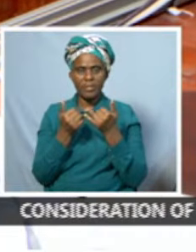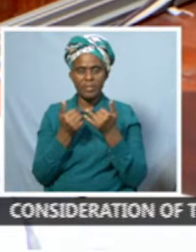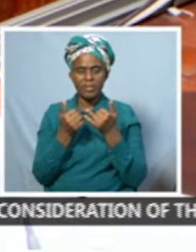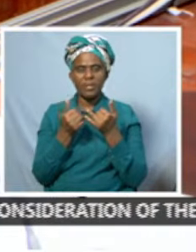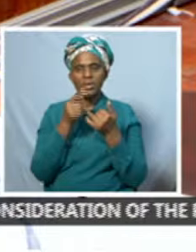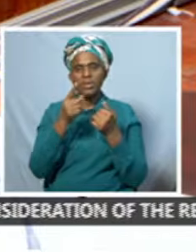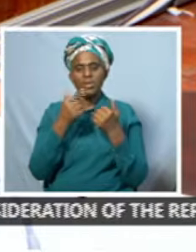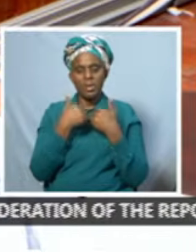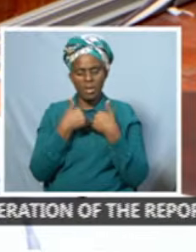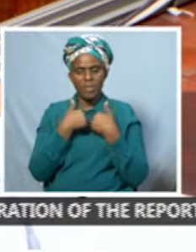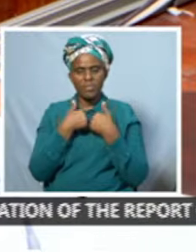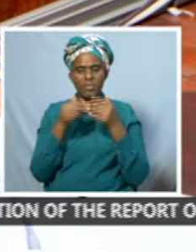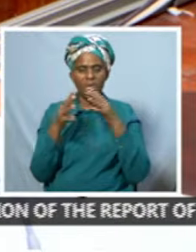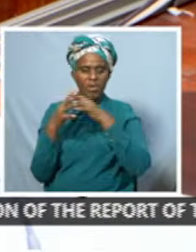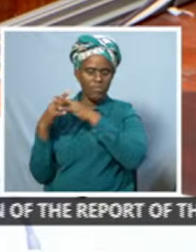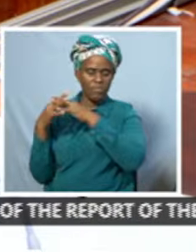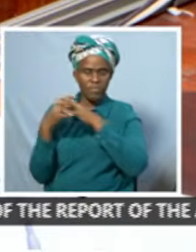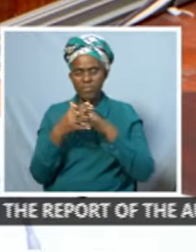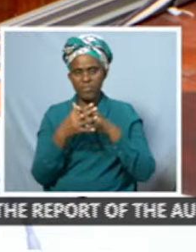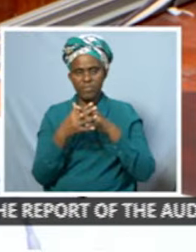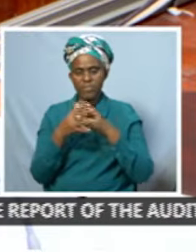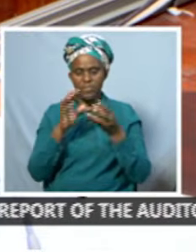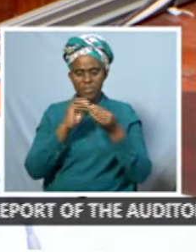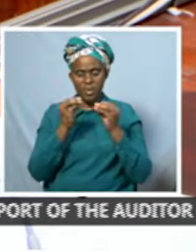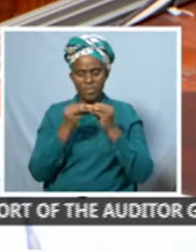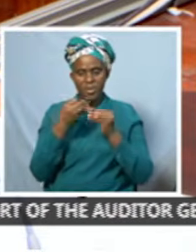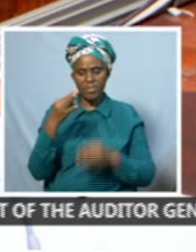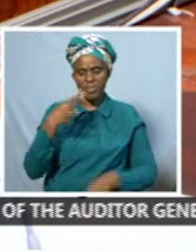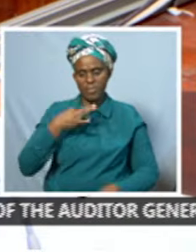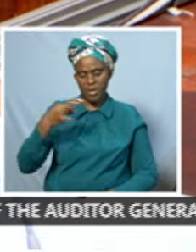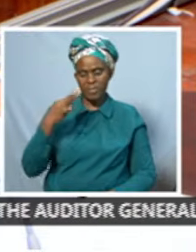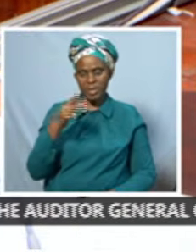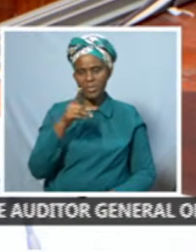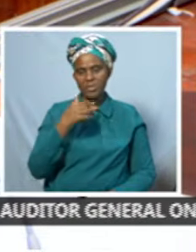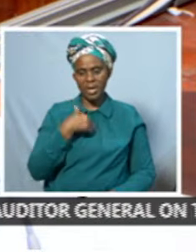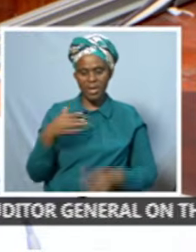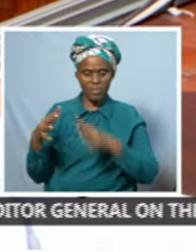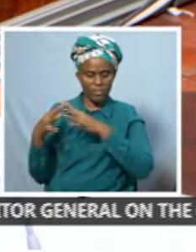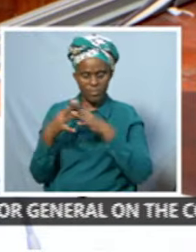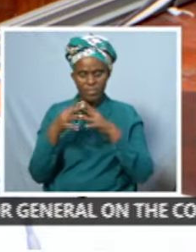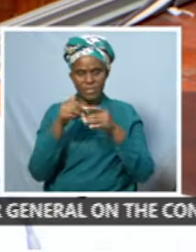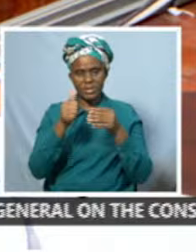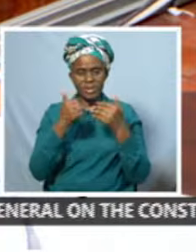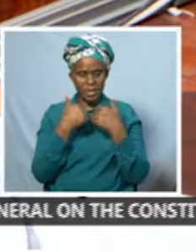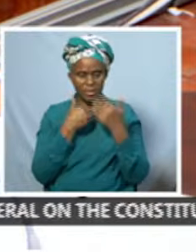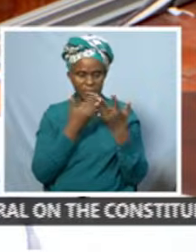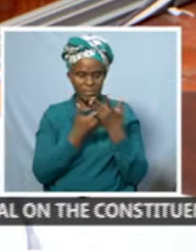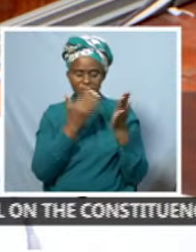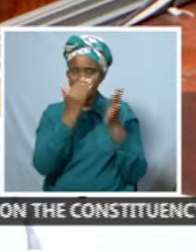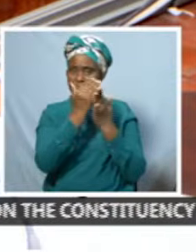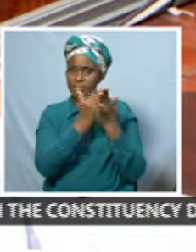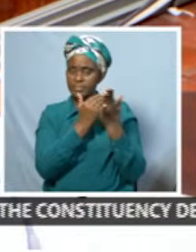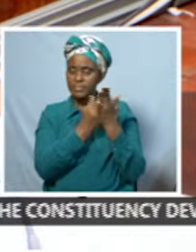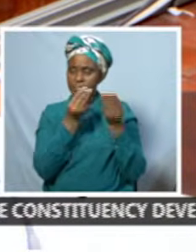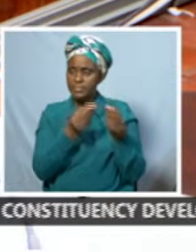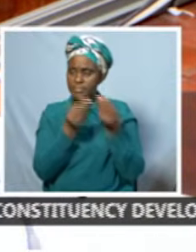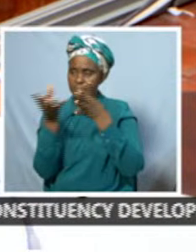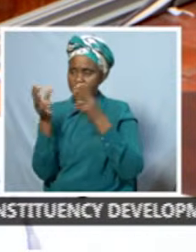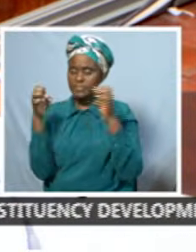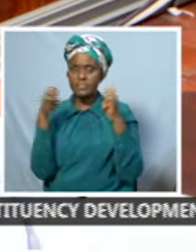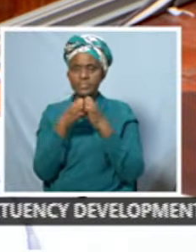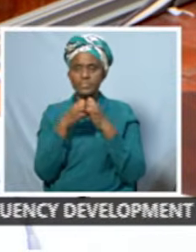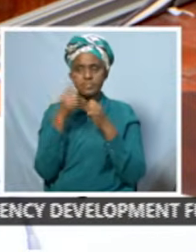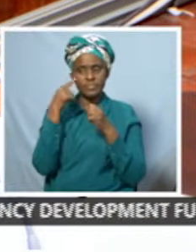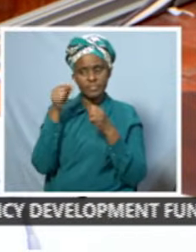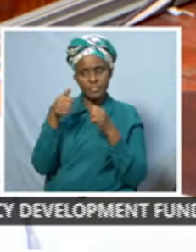You have an overwhelming number of applicants. You take the list to the bank